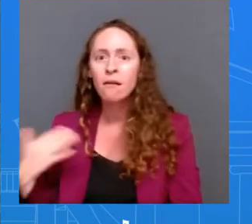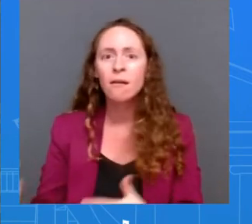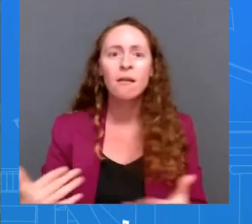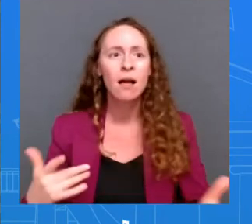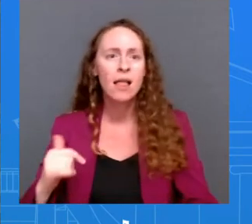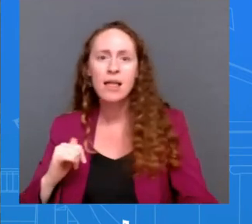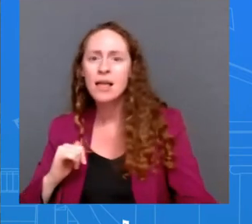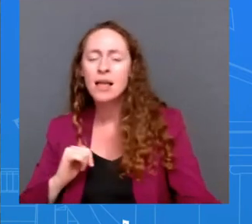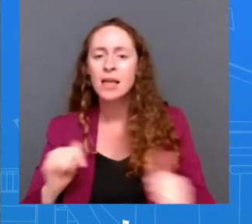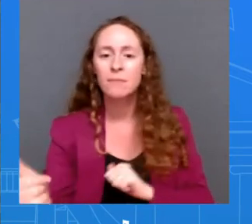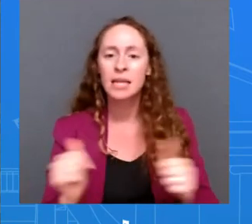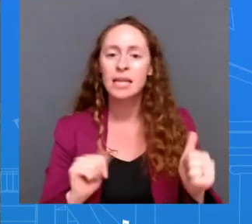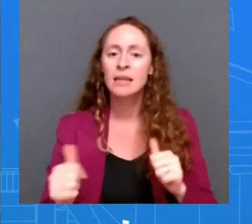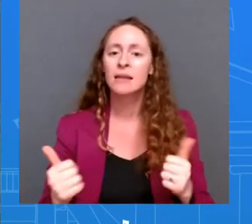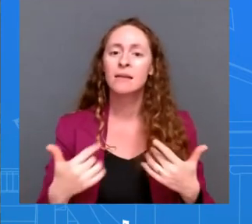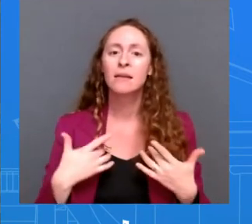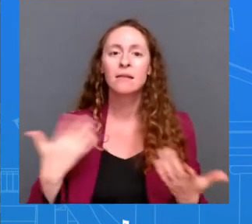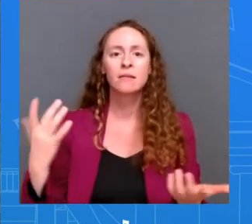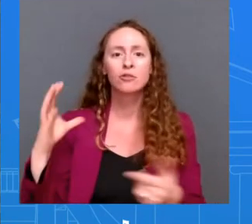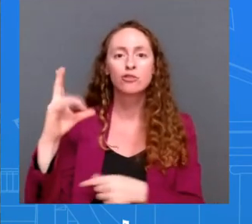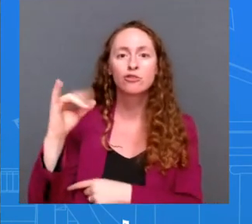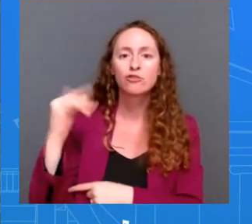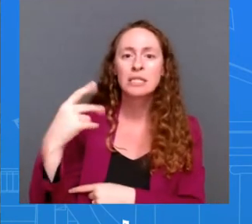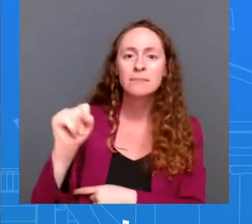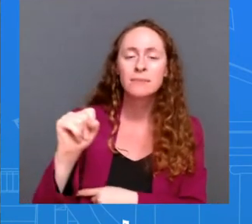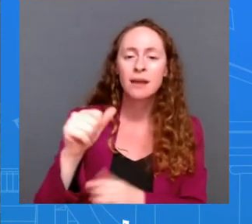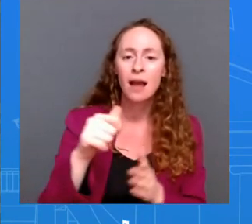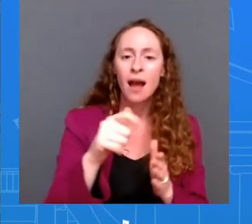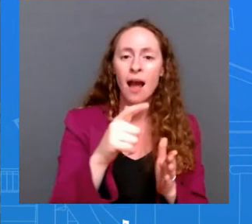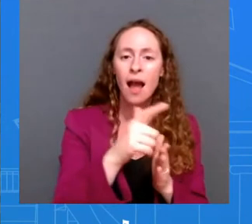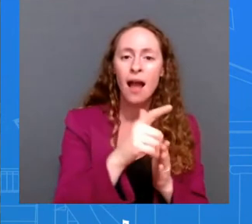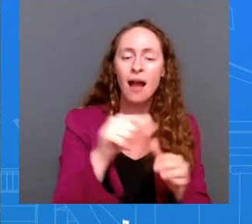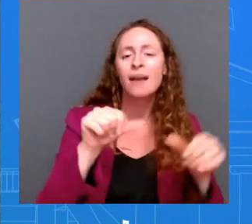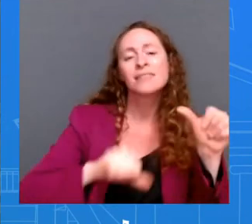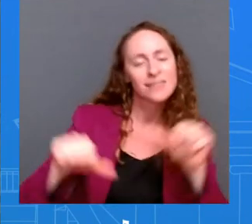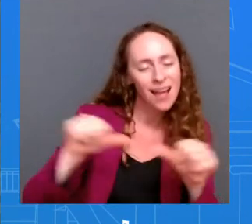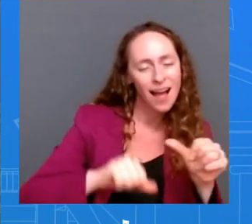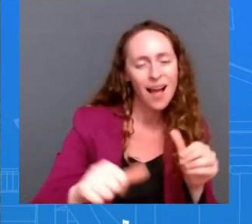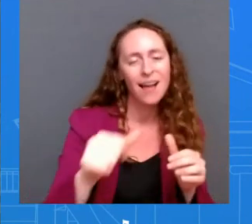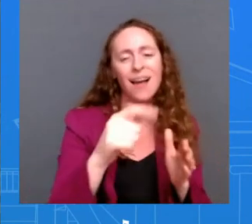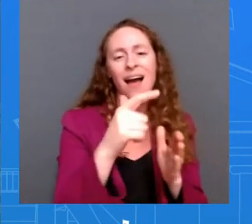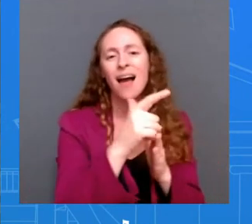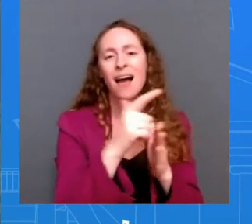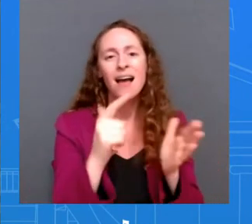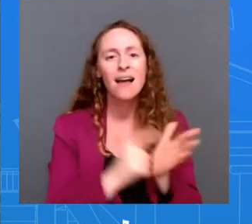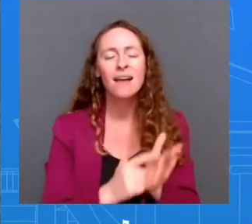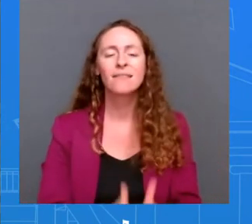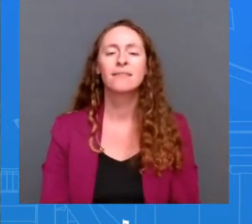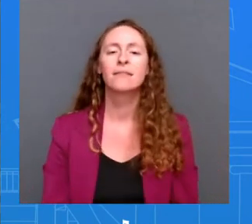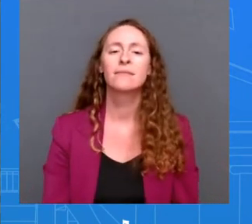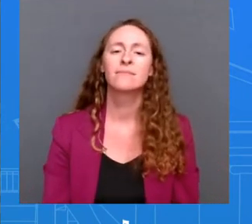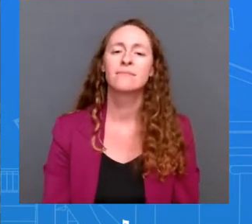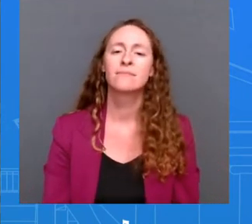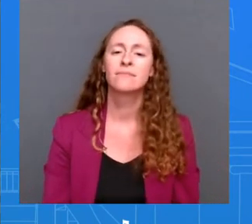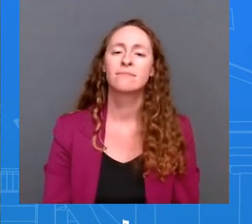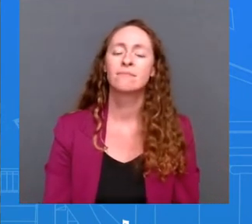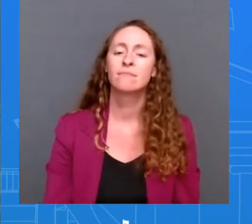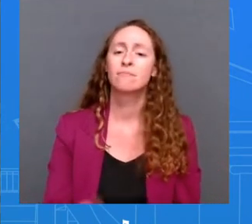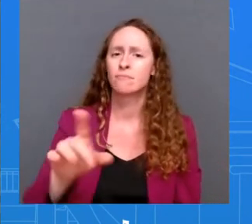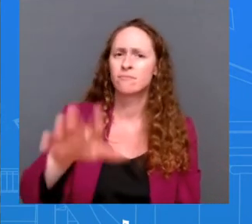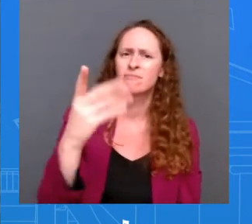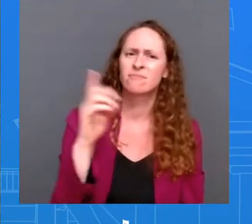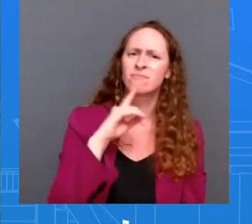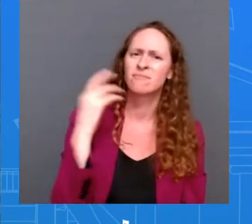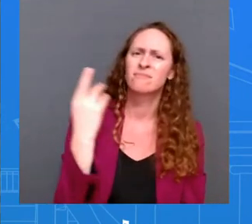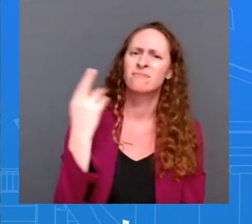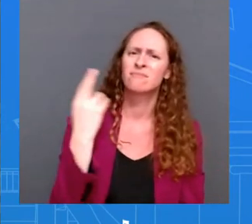and Science Act. One of the reasons we talked about making sure that that got done in a bipartisan way, we saw that